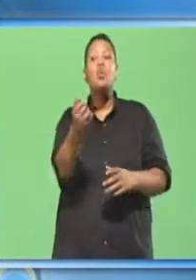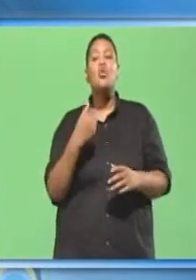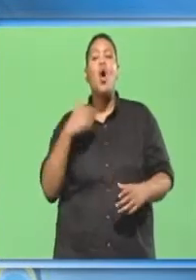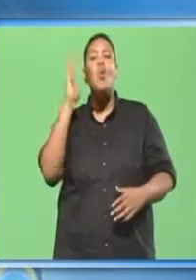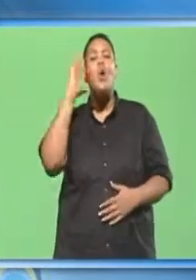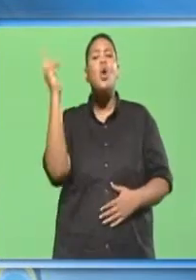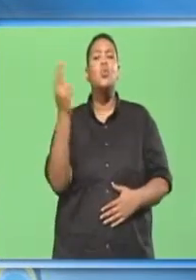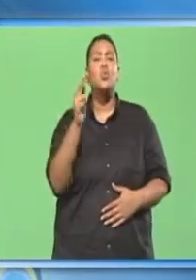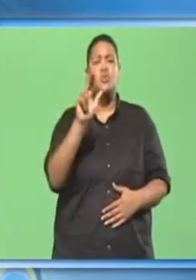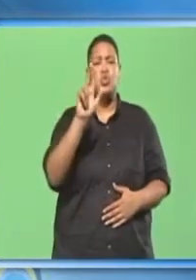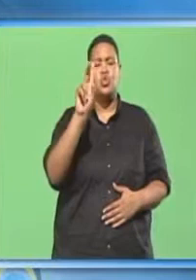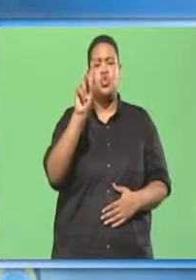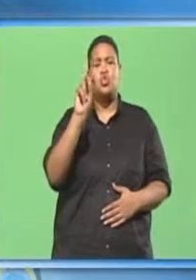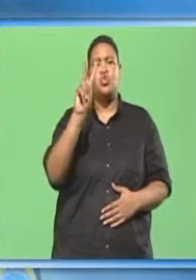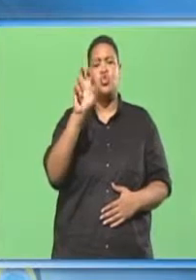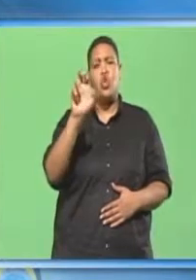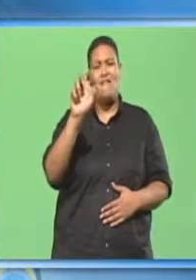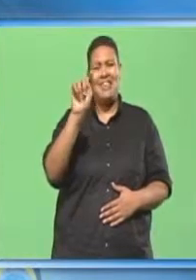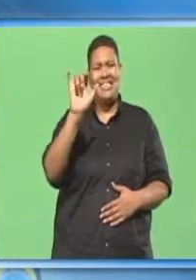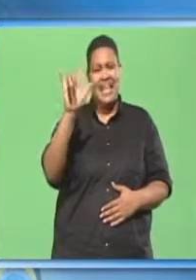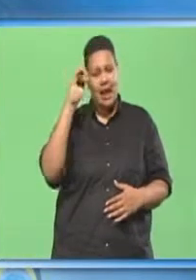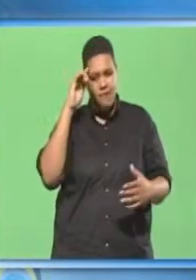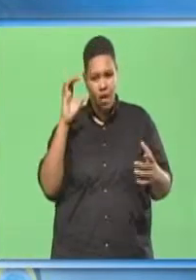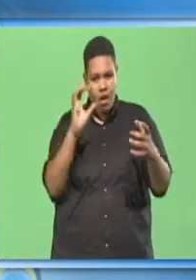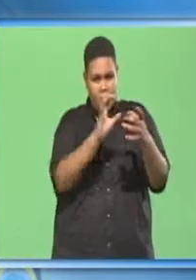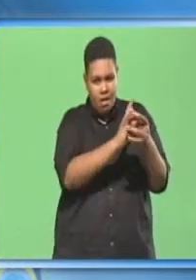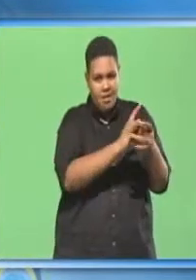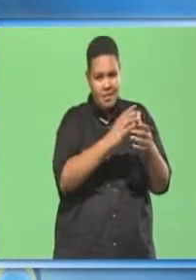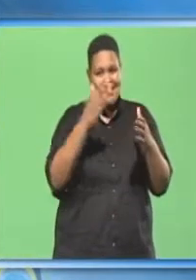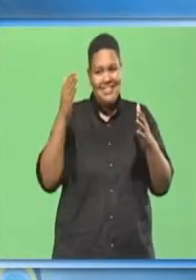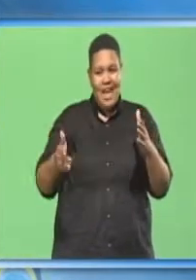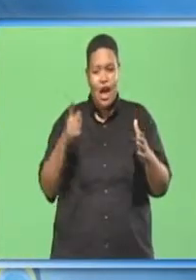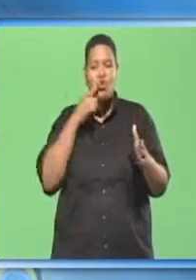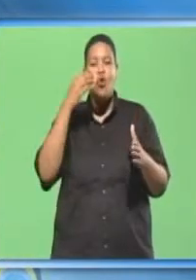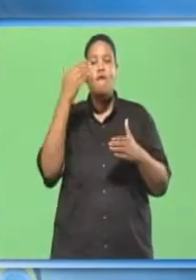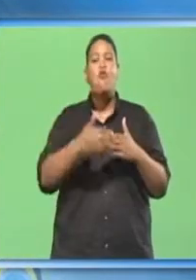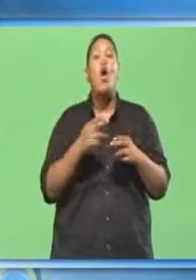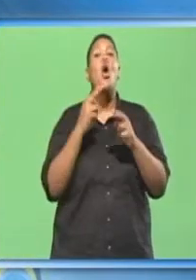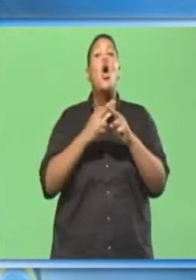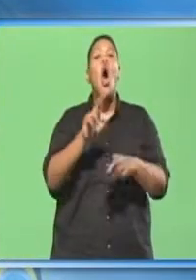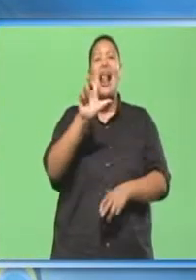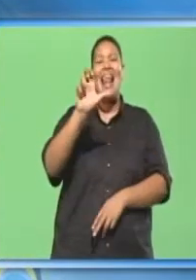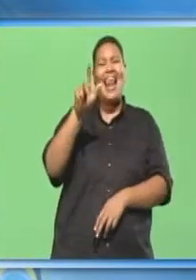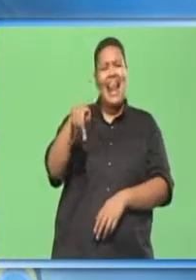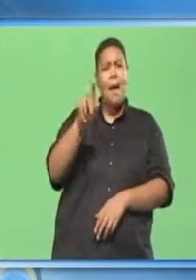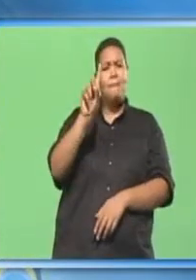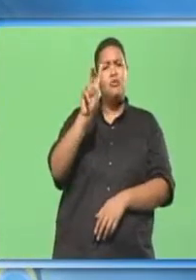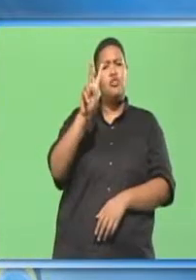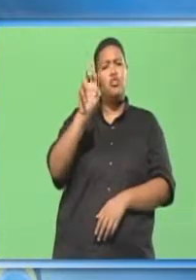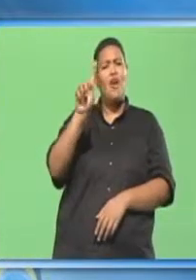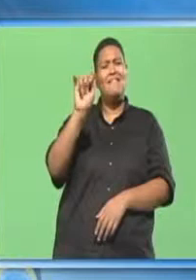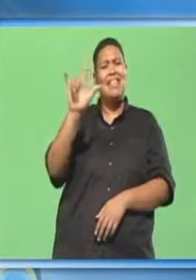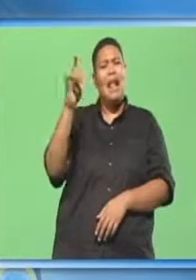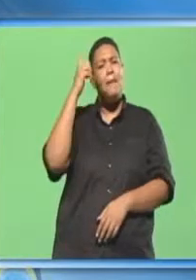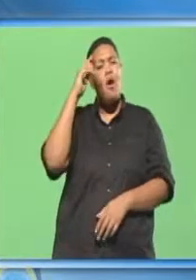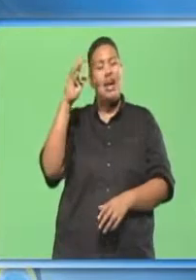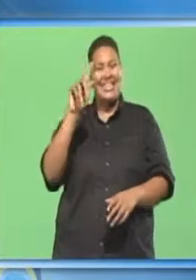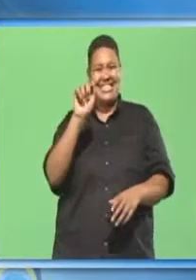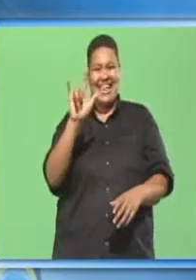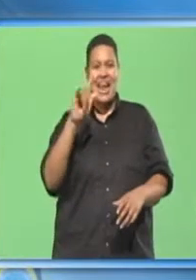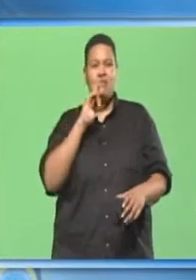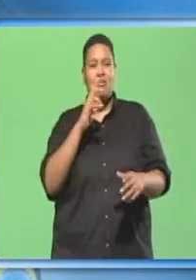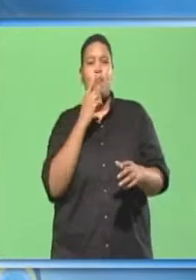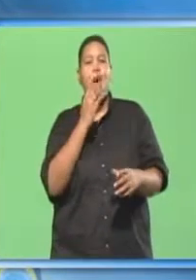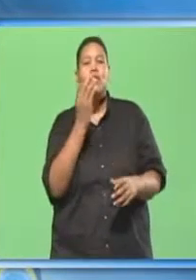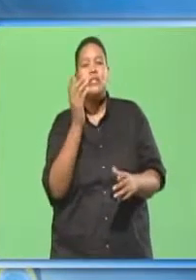lap dovetail for joining the sides to the front. It is called lap dovetail because the tail is set back by a